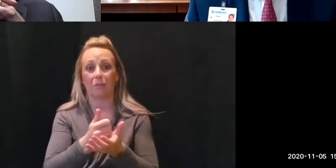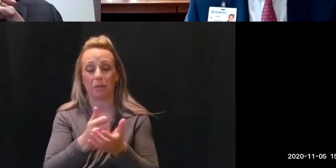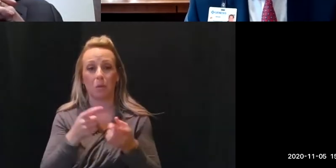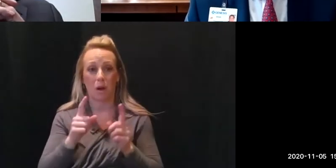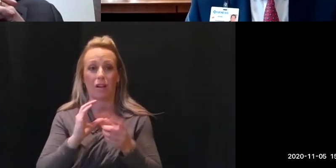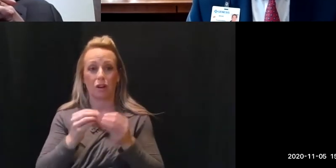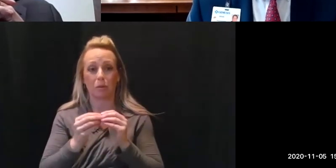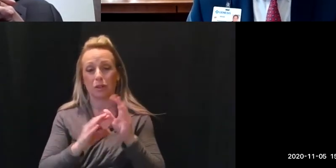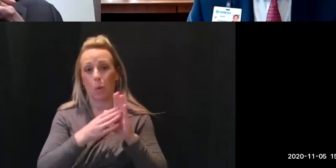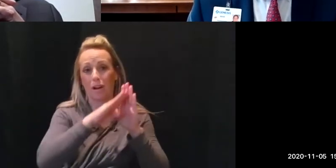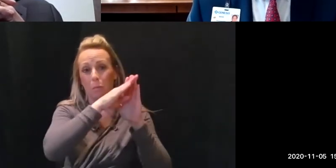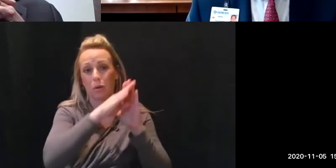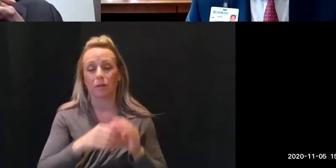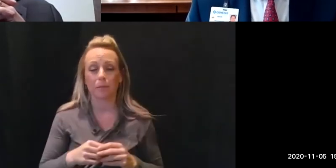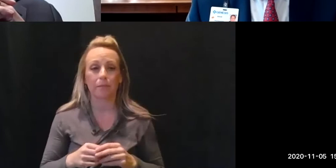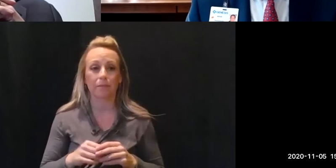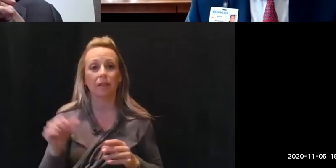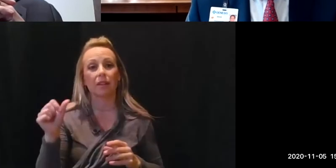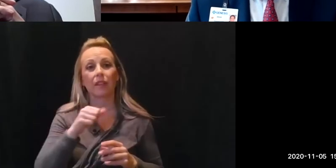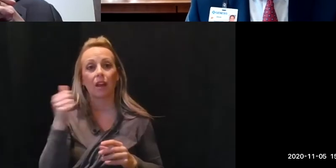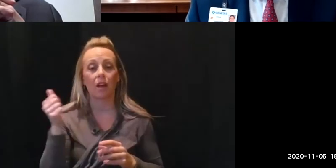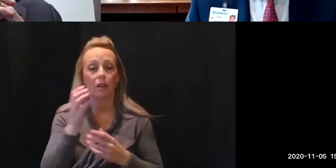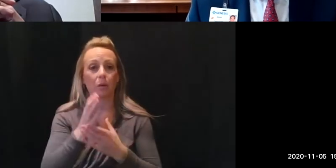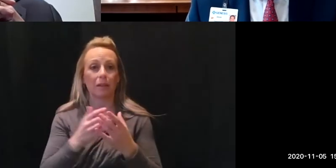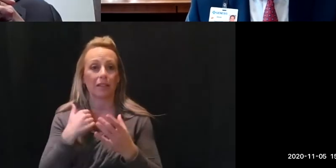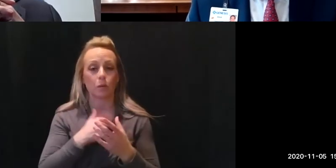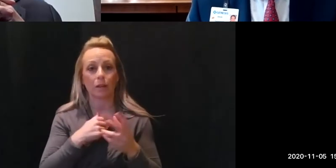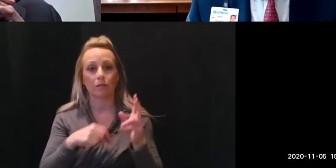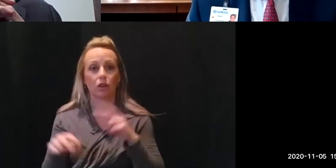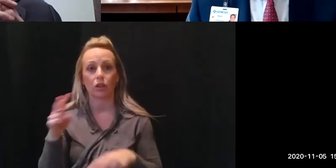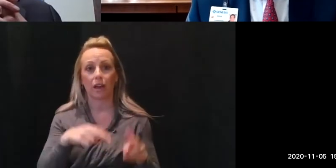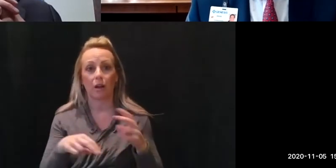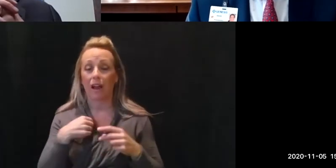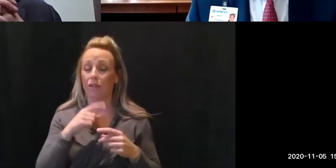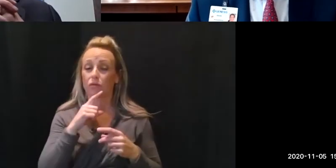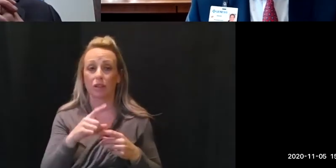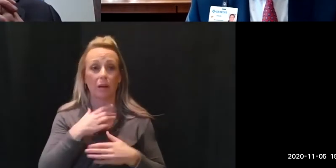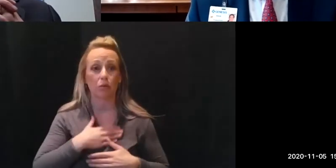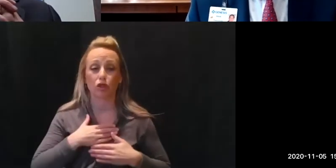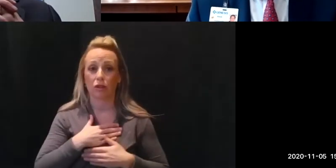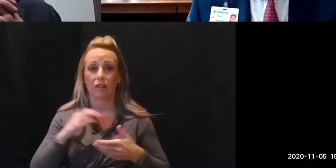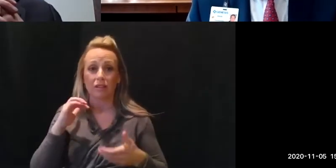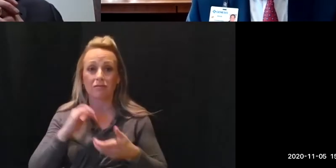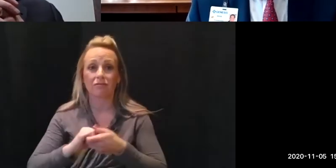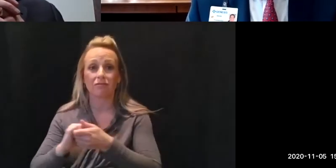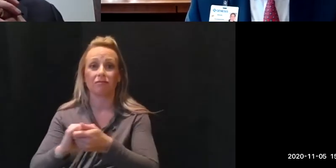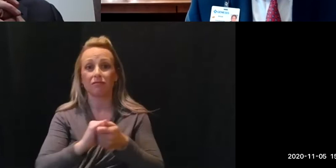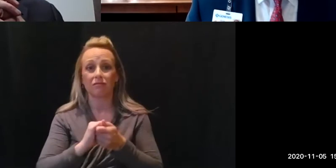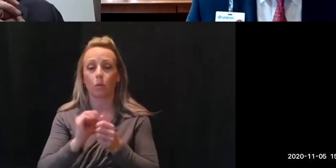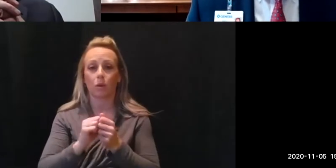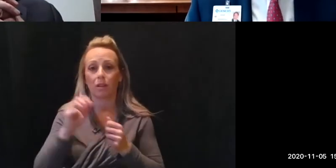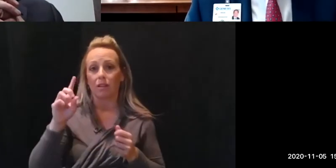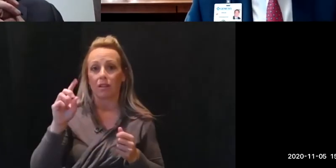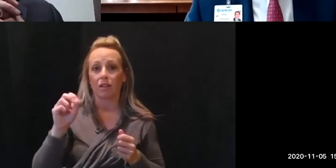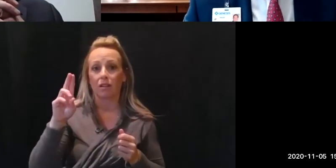other component that we look at is, and I really appreciate the camaraderie and collaboration with Doug, is